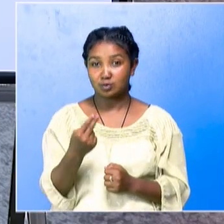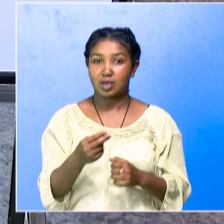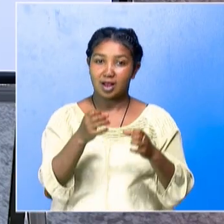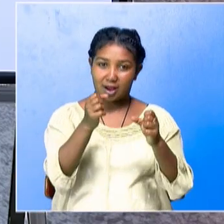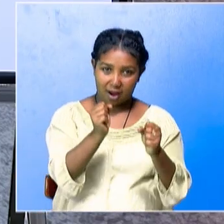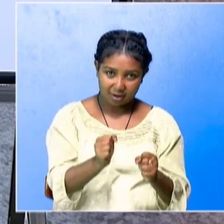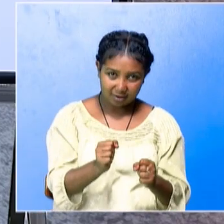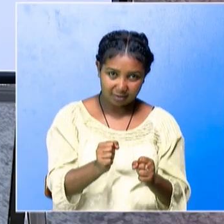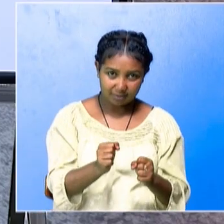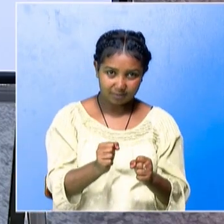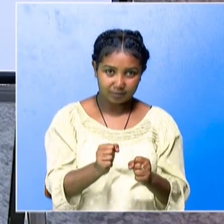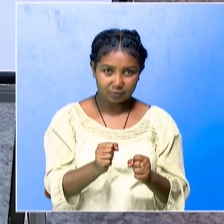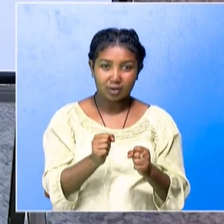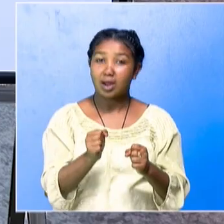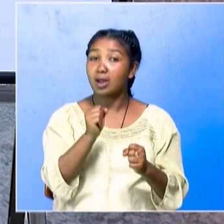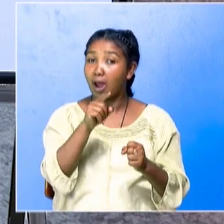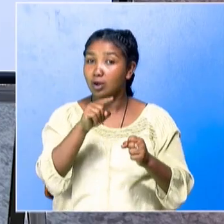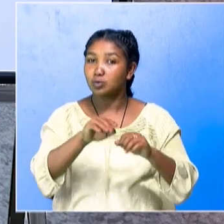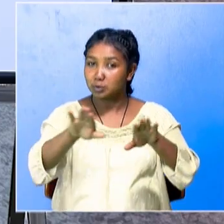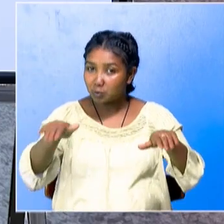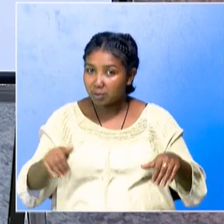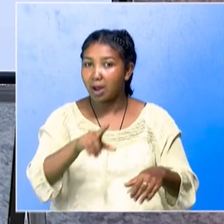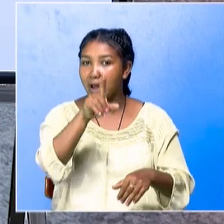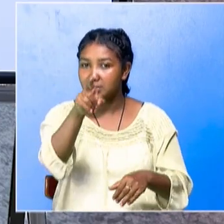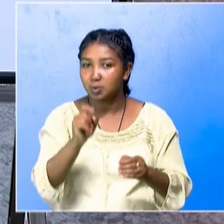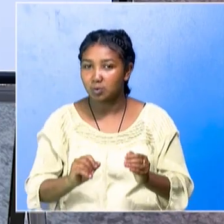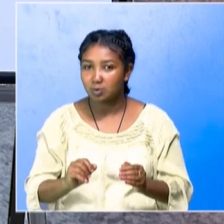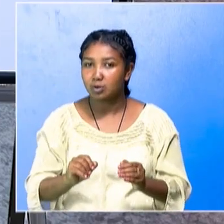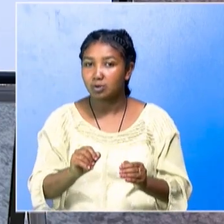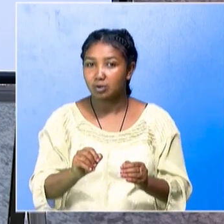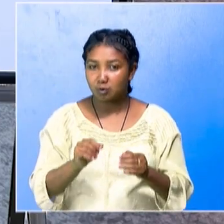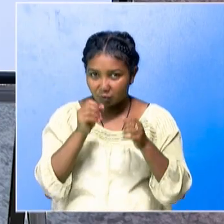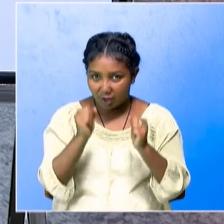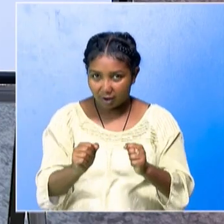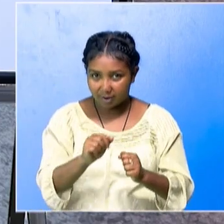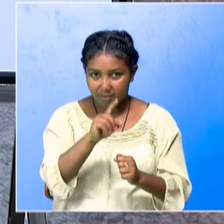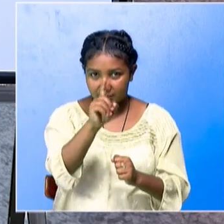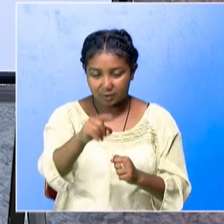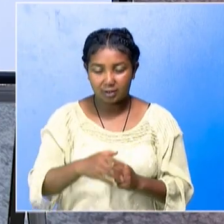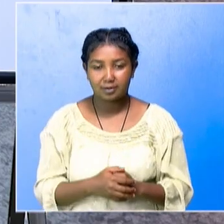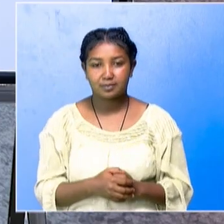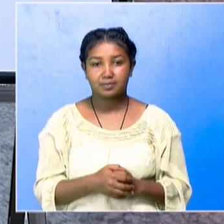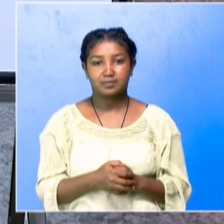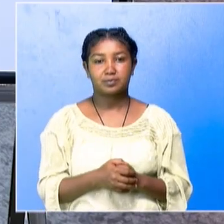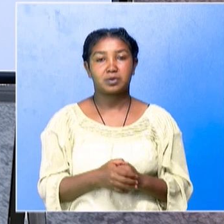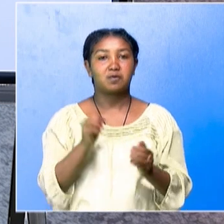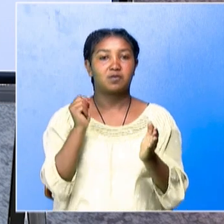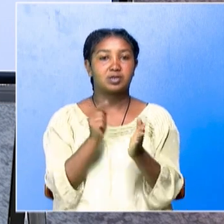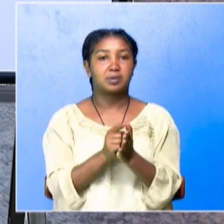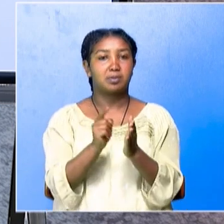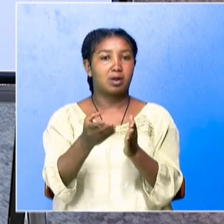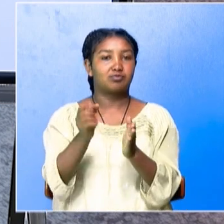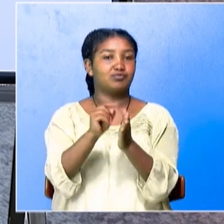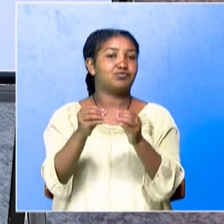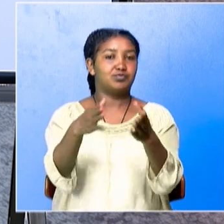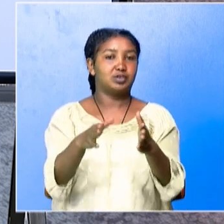Can you swim? Also asking your permission, asking your ability. For example, I give you